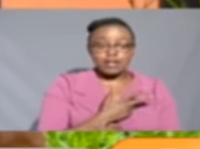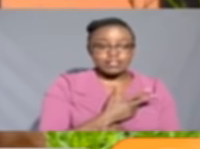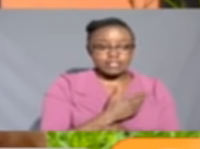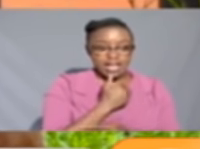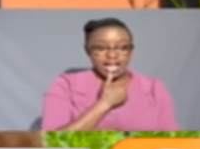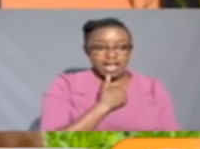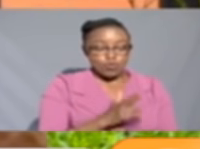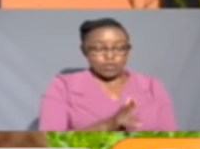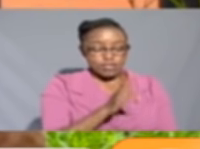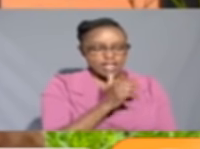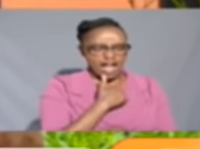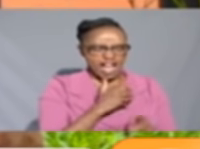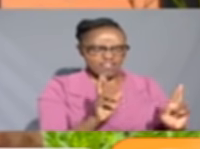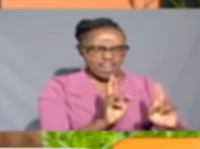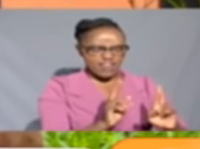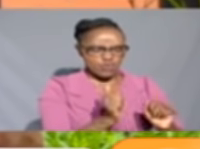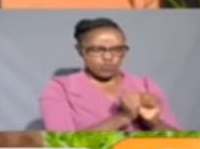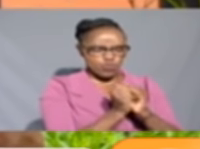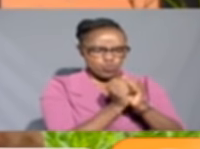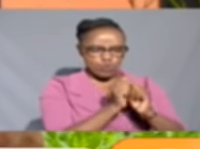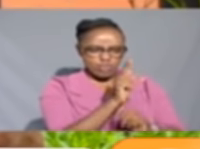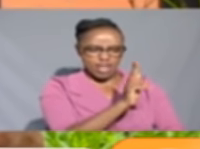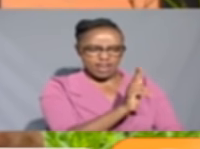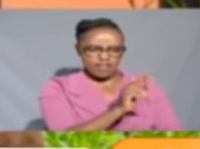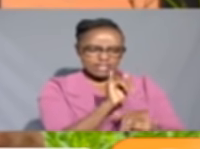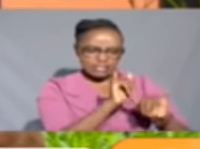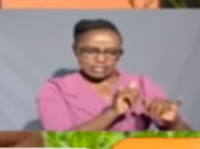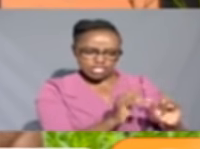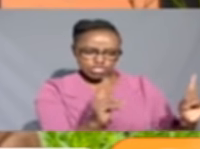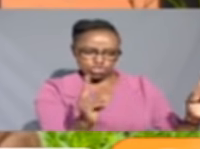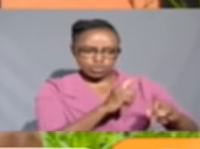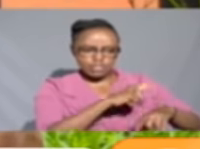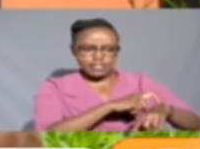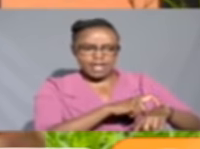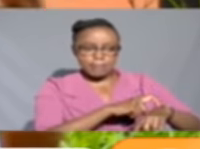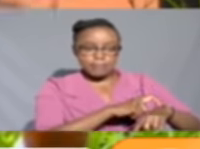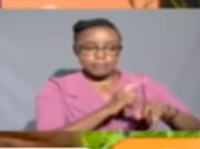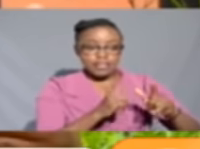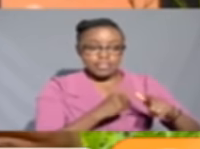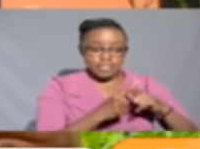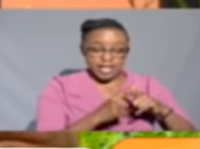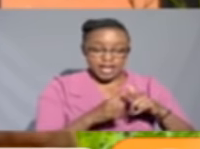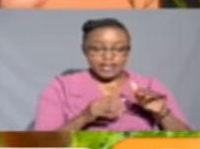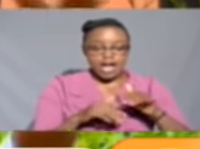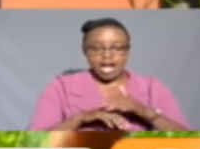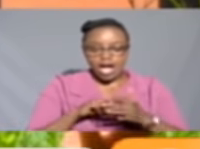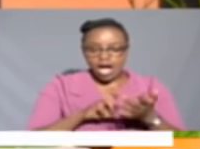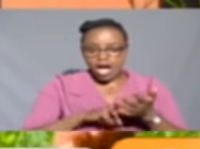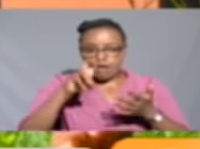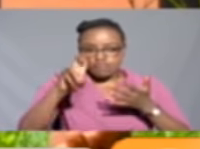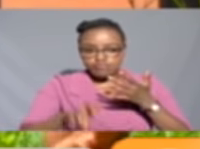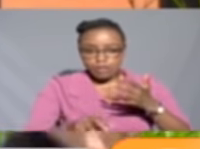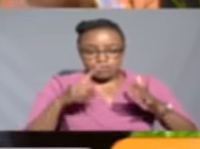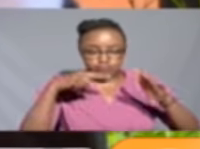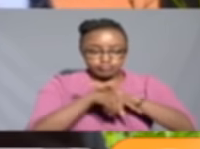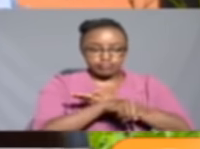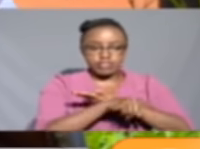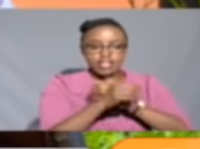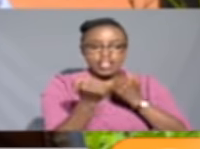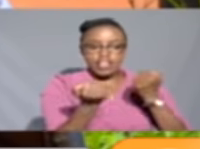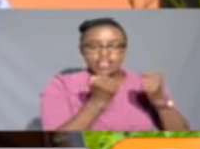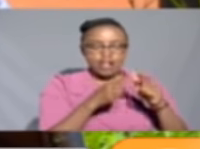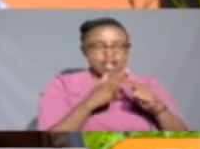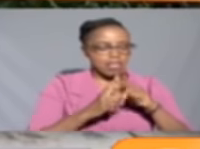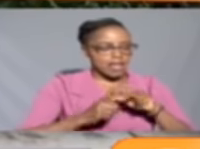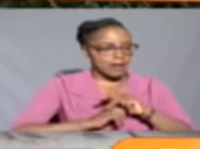teeth. And they stayed there for a while. Then they came out. They got into the vehicle. They